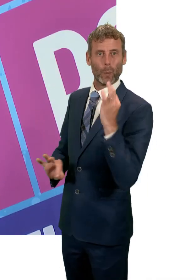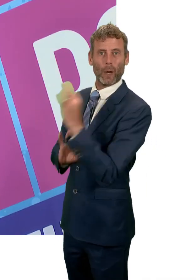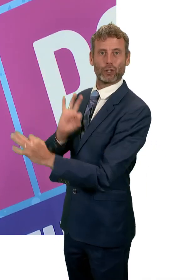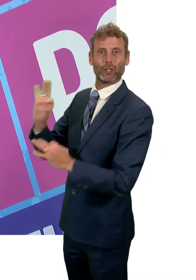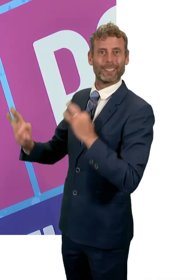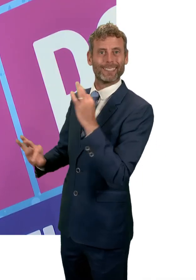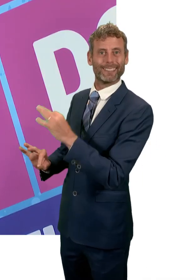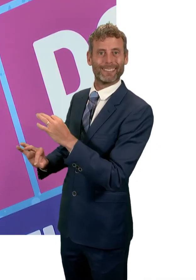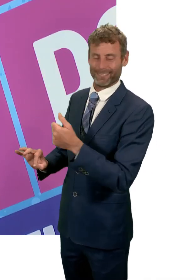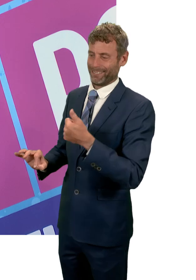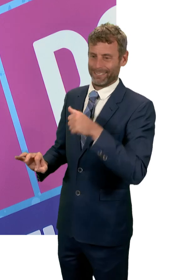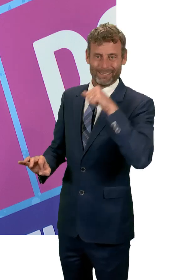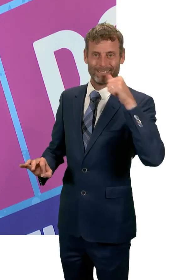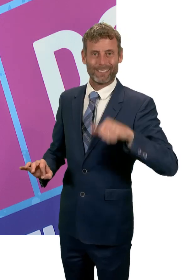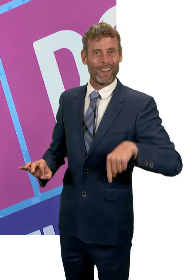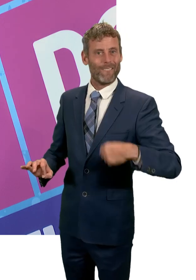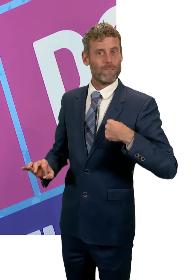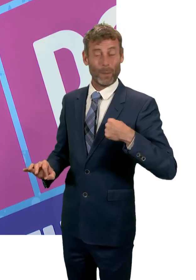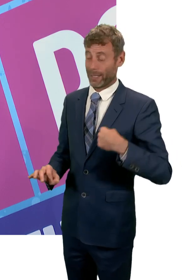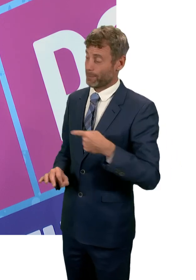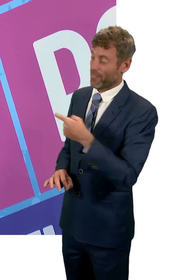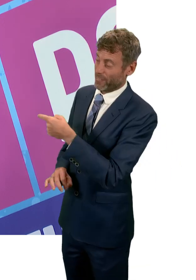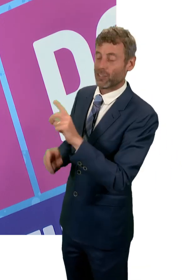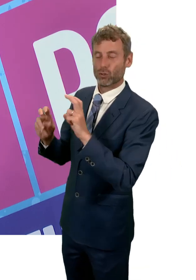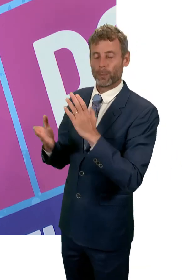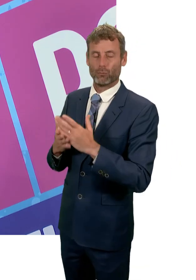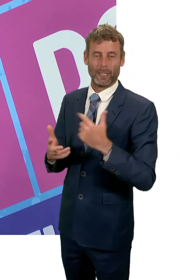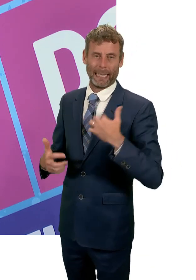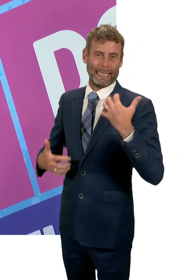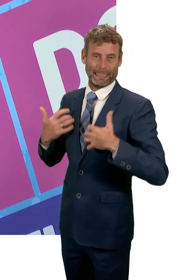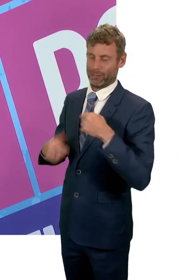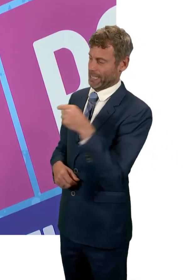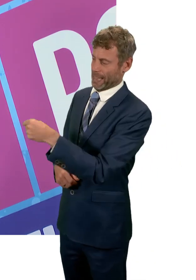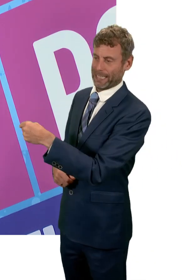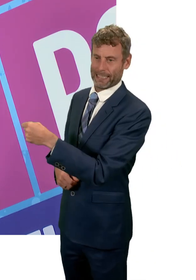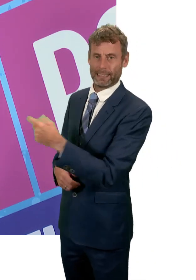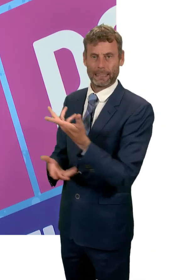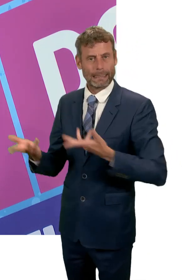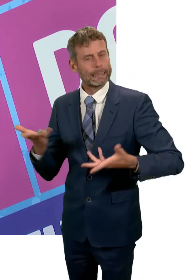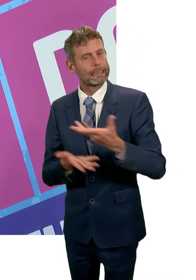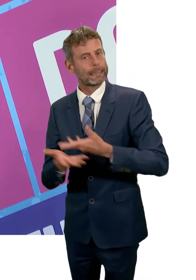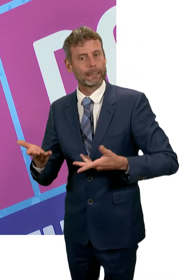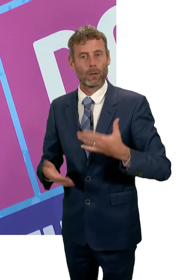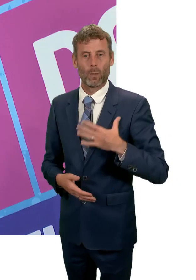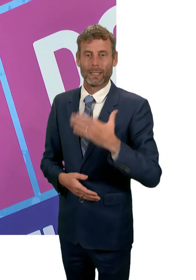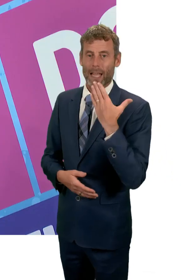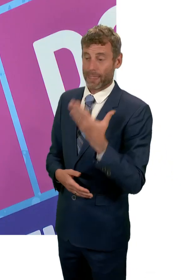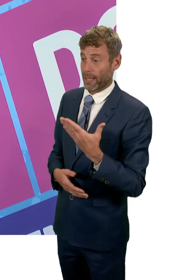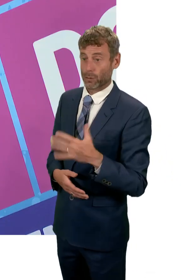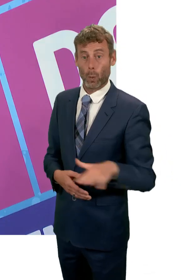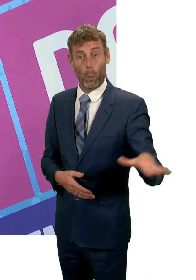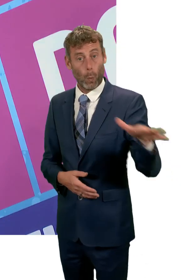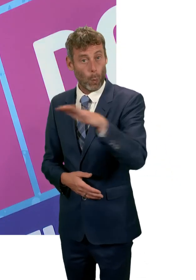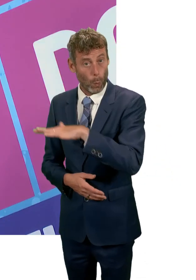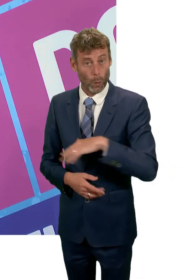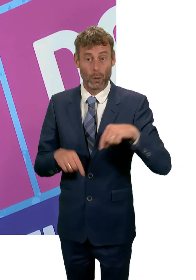one issue that I am really interested in as well. So I want to thank everybody